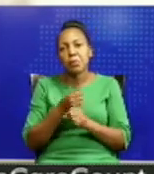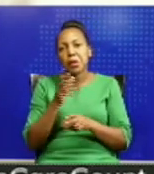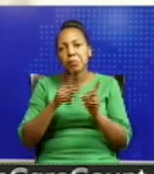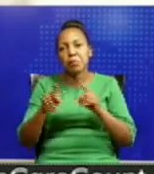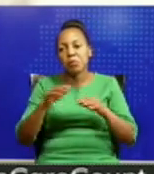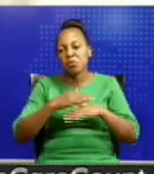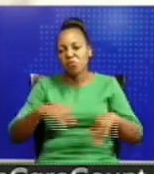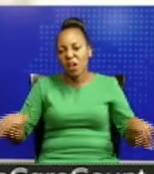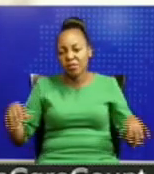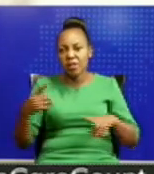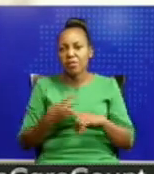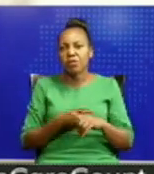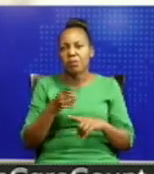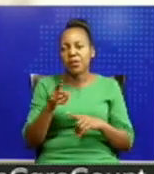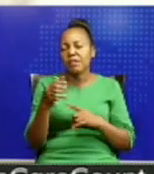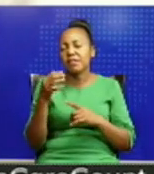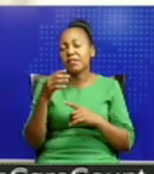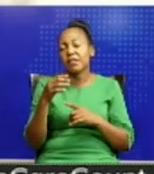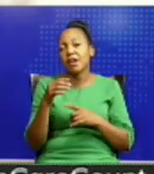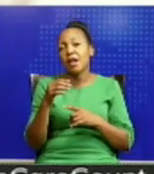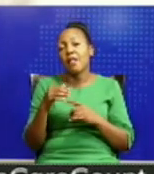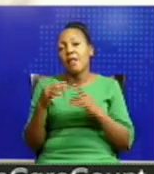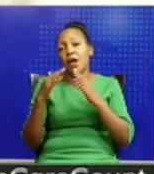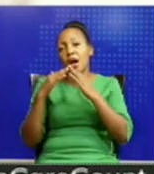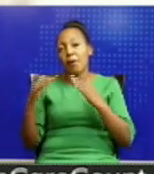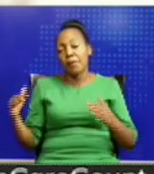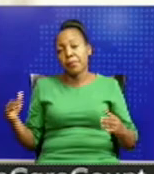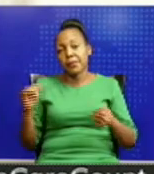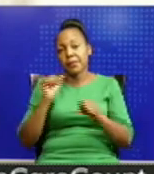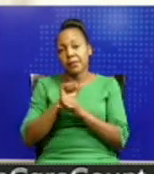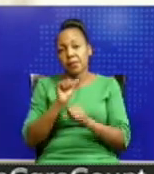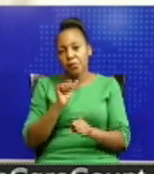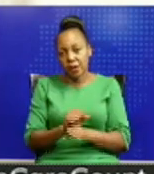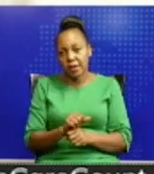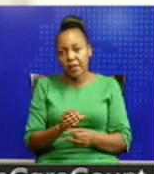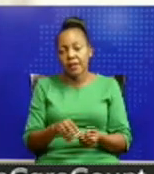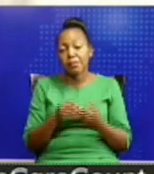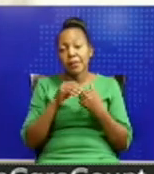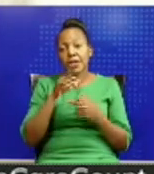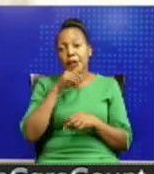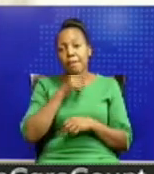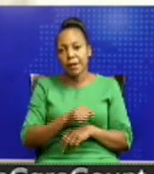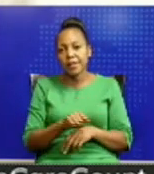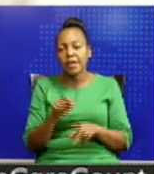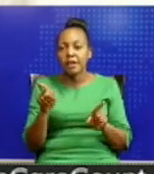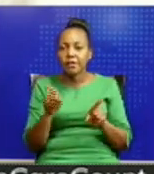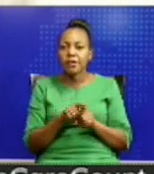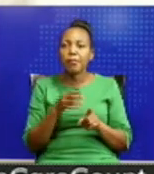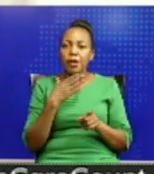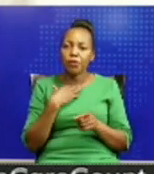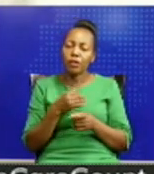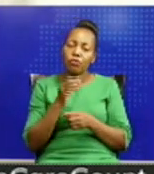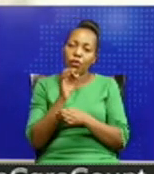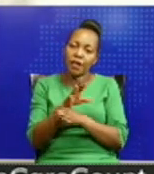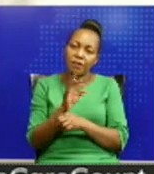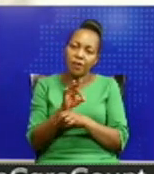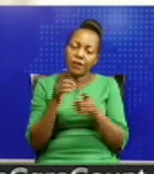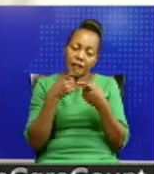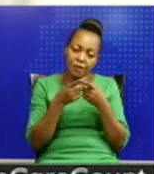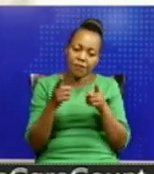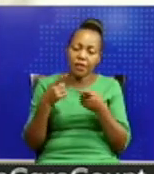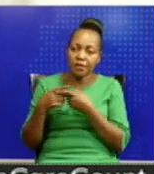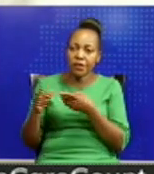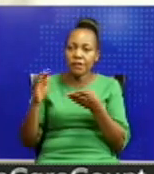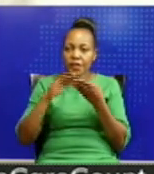from some of these roles of unpaid care and domestic work. And I would also urge the different